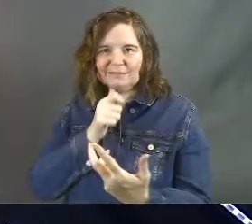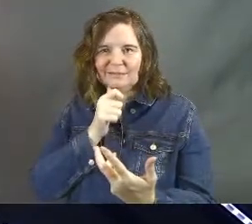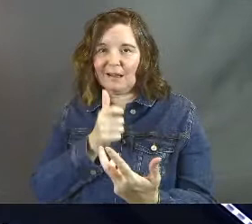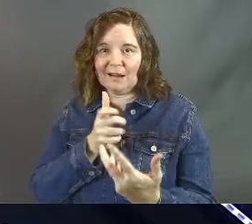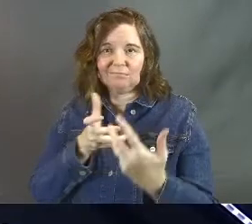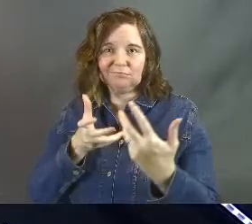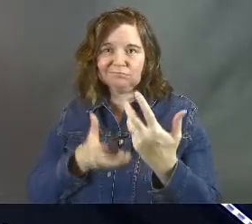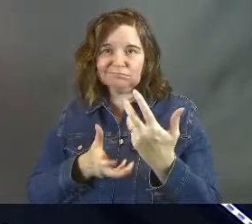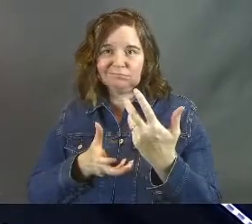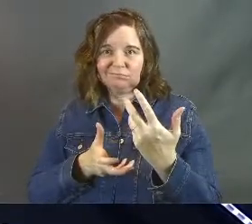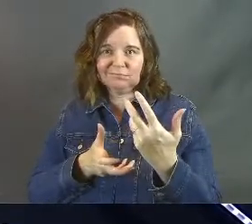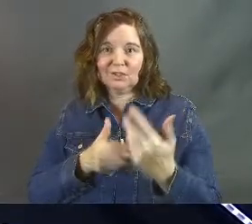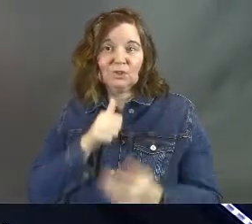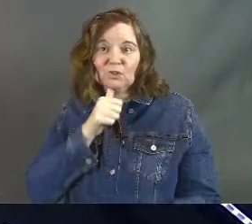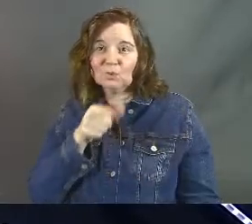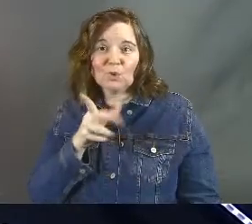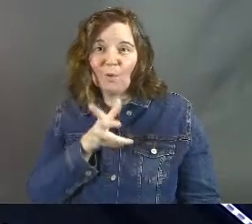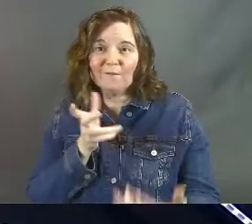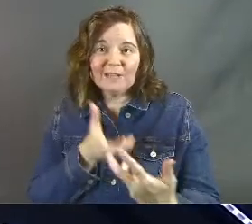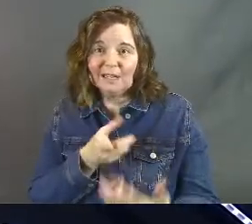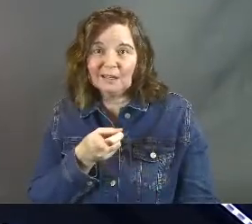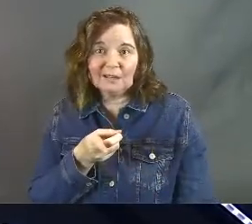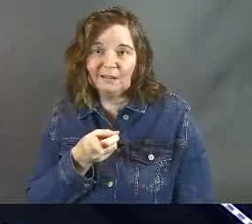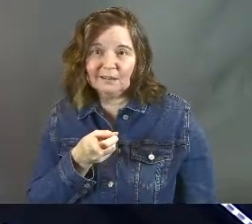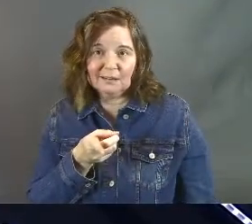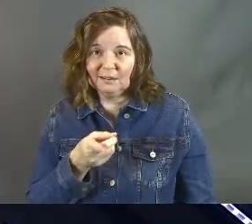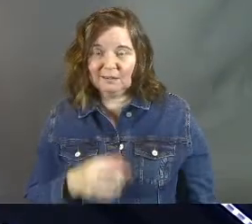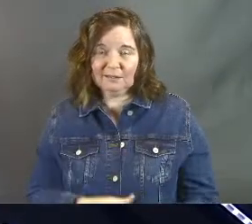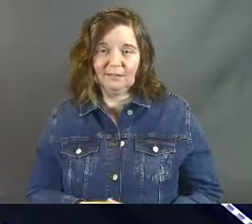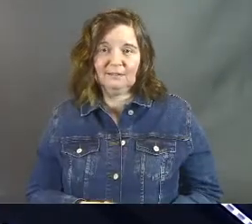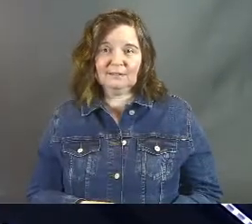alignments. You don't fit.